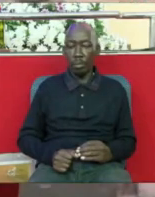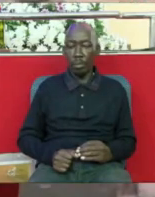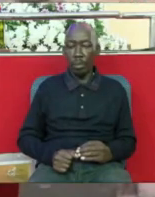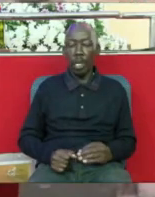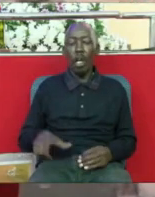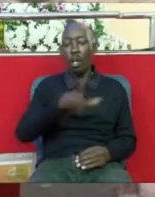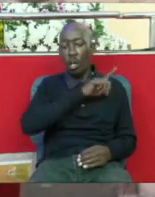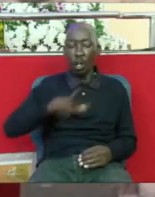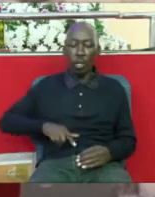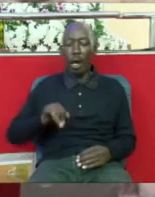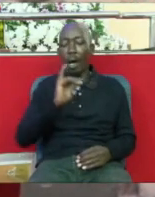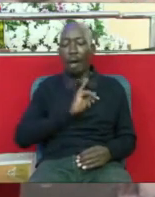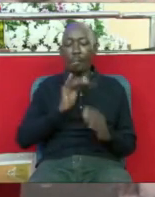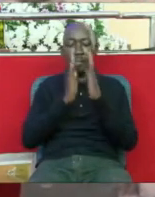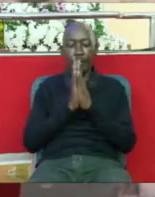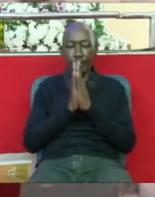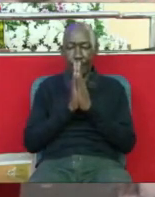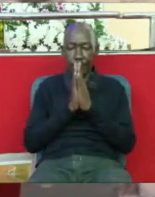Lord, I pray. Bwana, naomba.